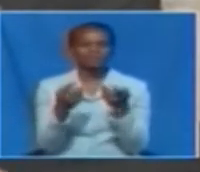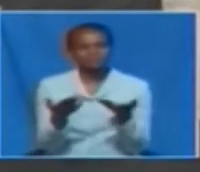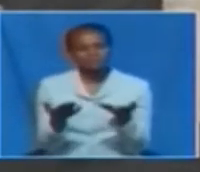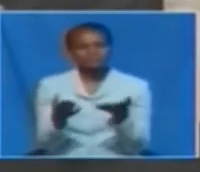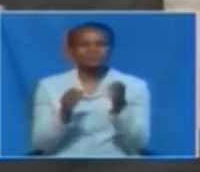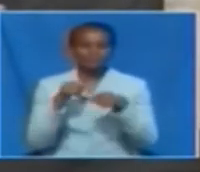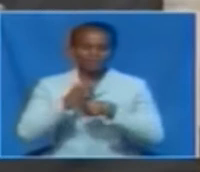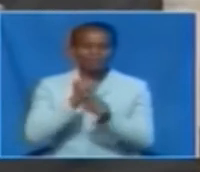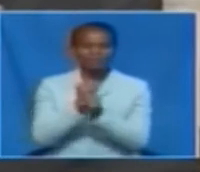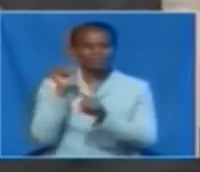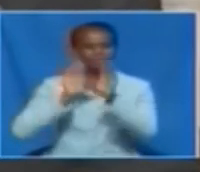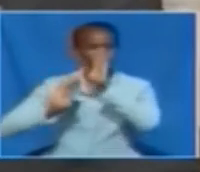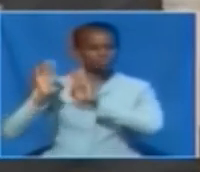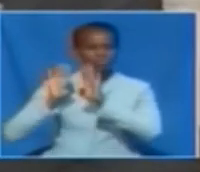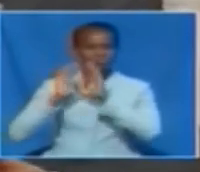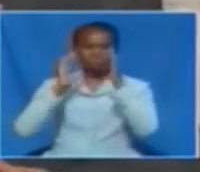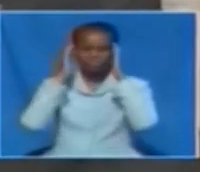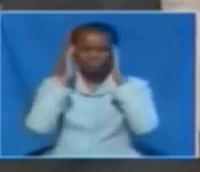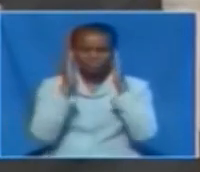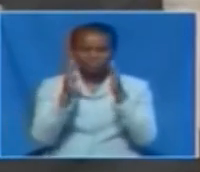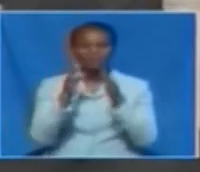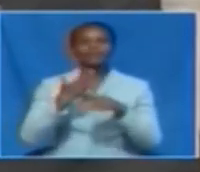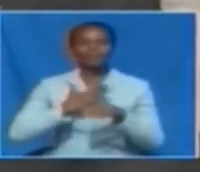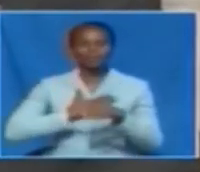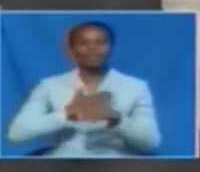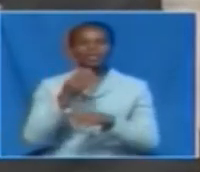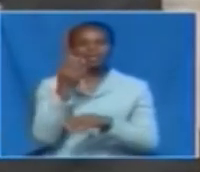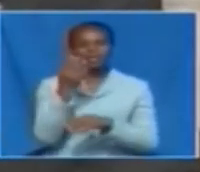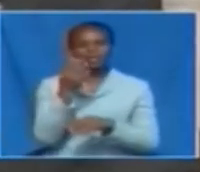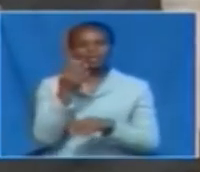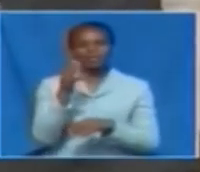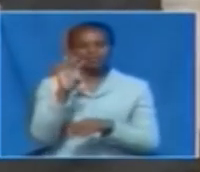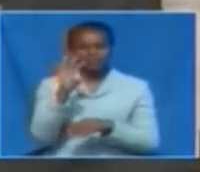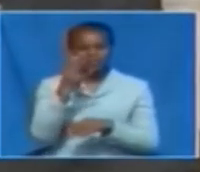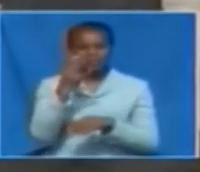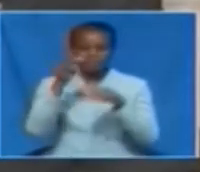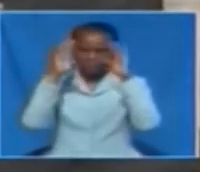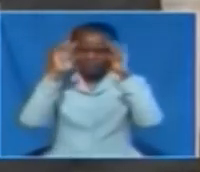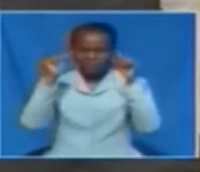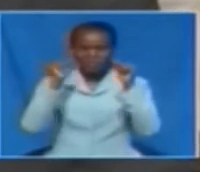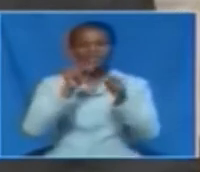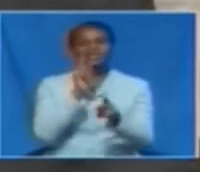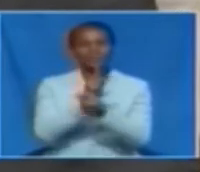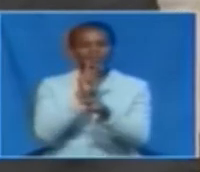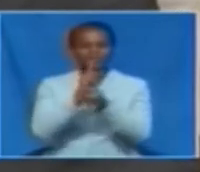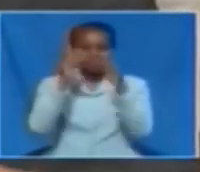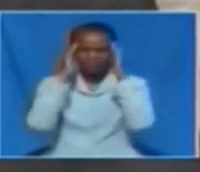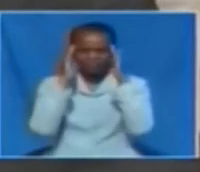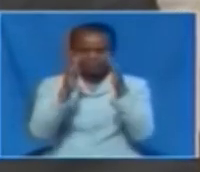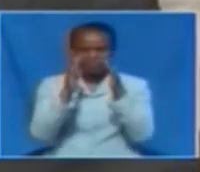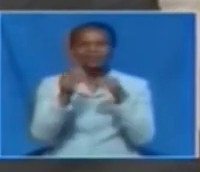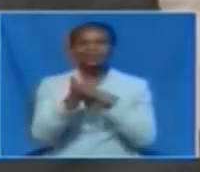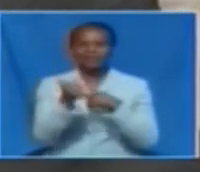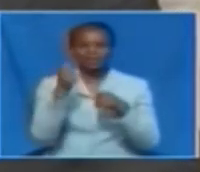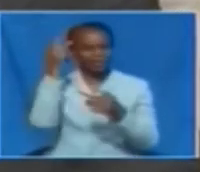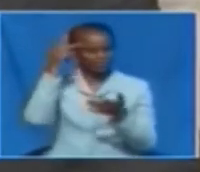derail our focus. And this is my 4th year as president. I've kept the focus, leading a political party that others